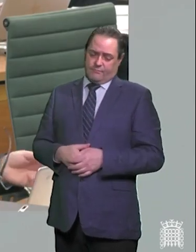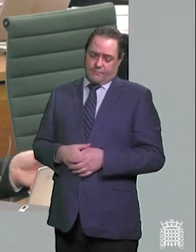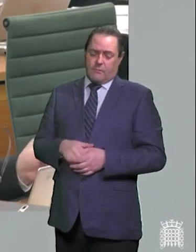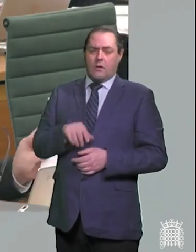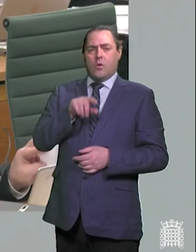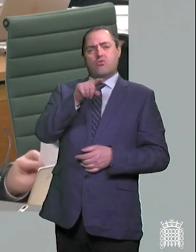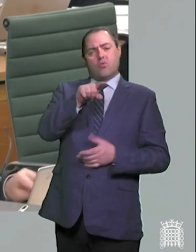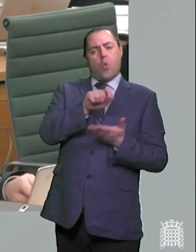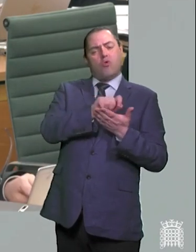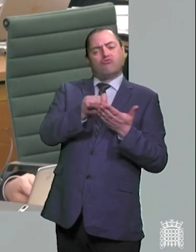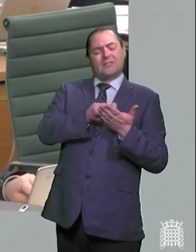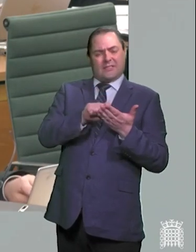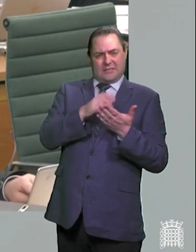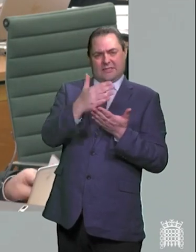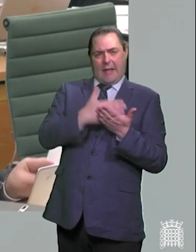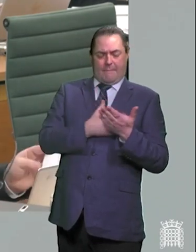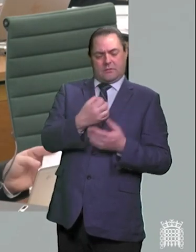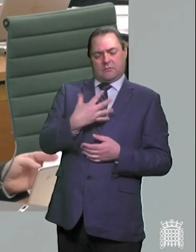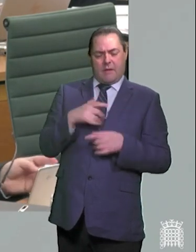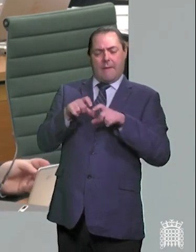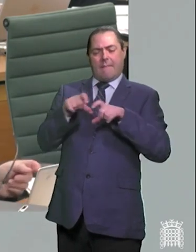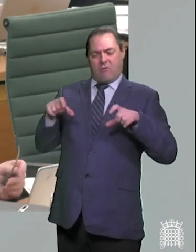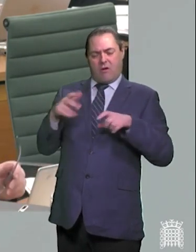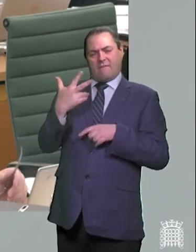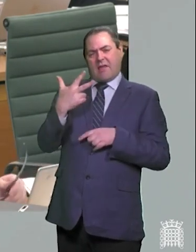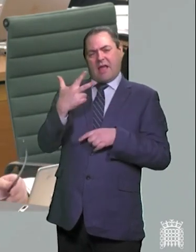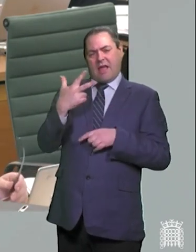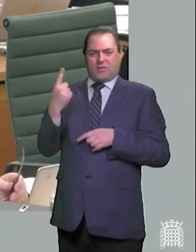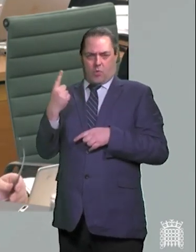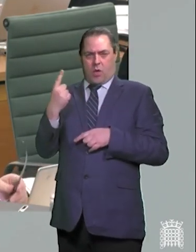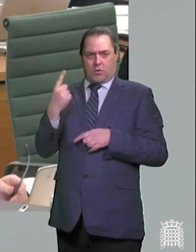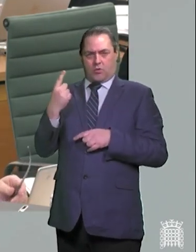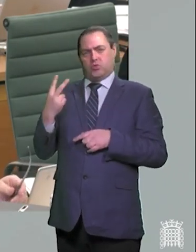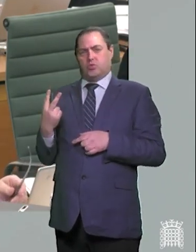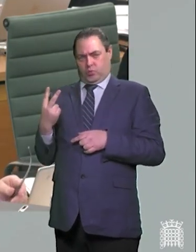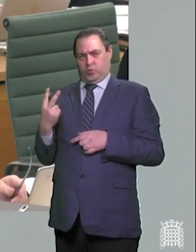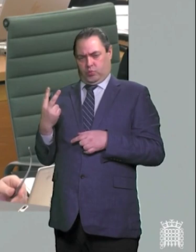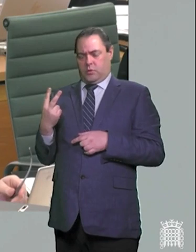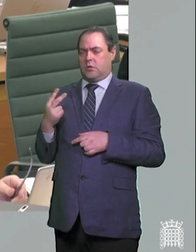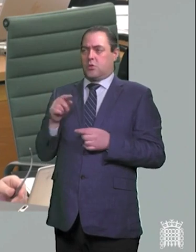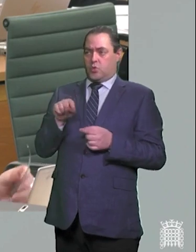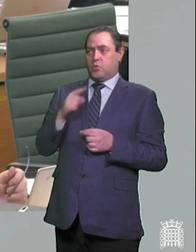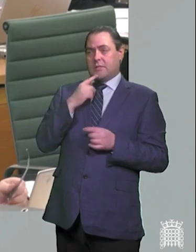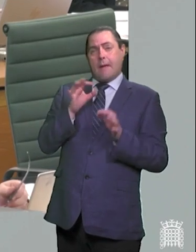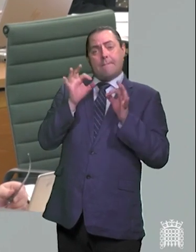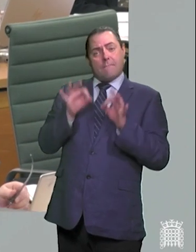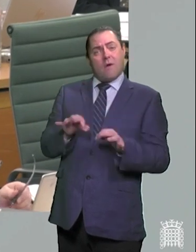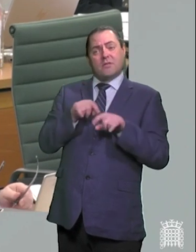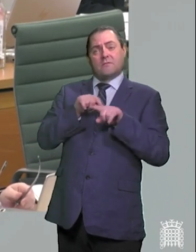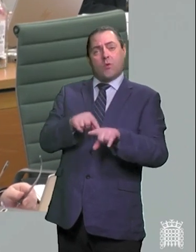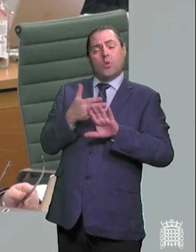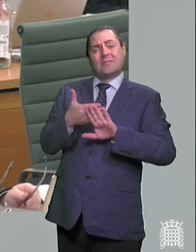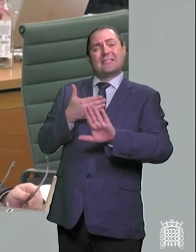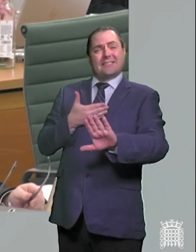written statement to us, paragraph 81.2, you say you don't believe that perfect compliance with social distancing